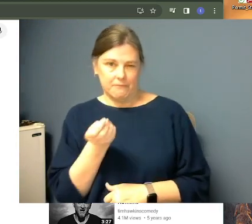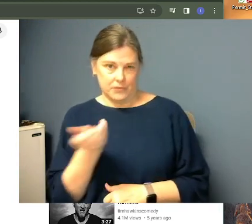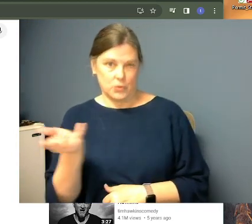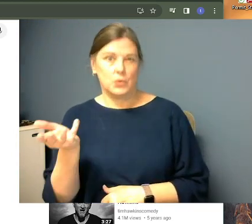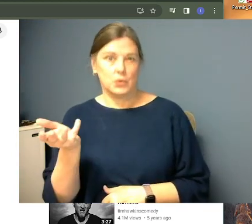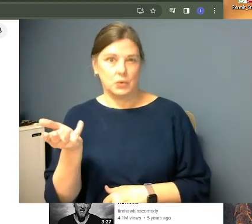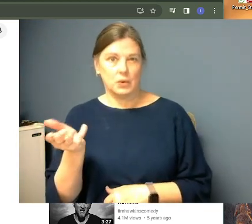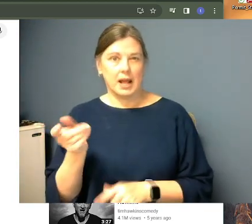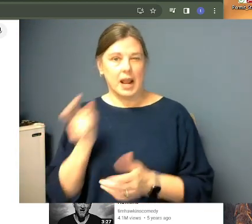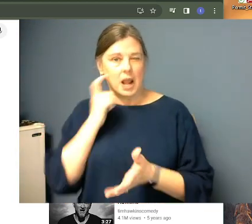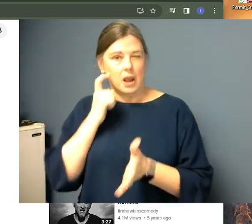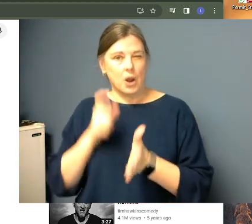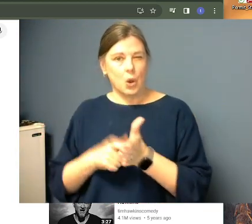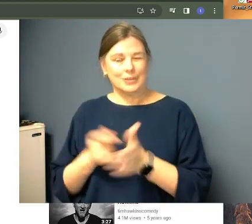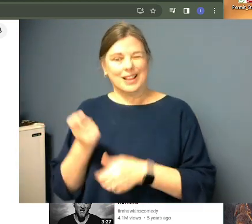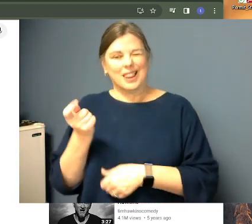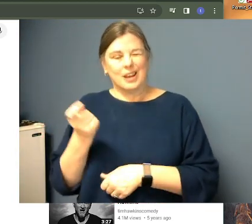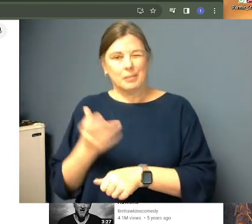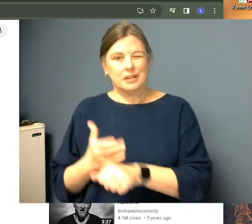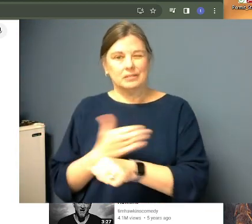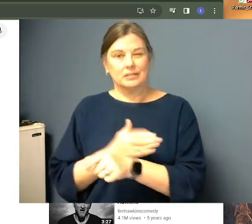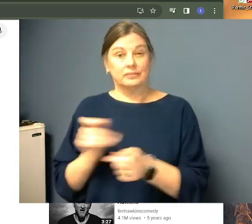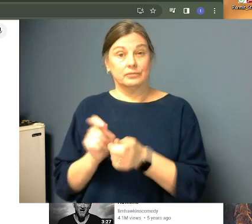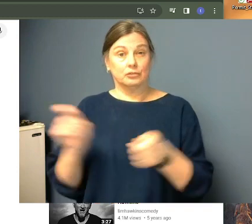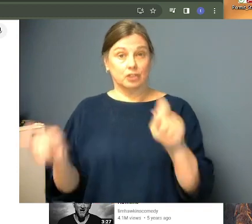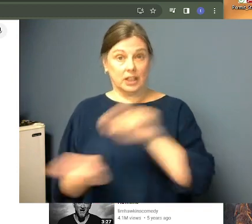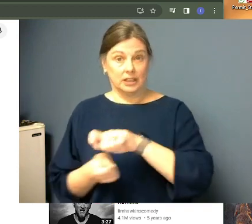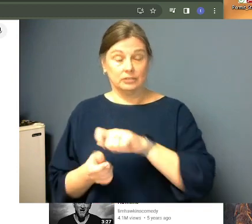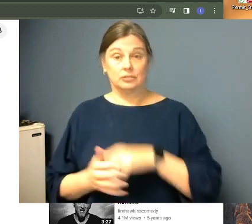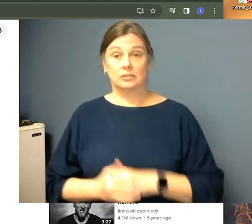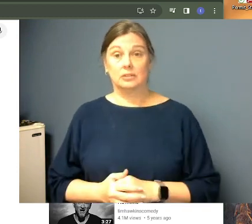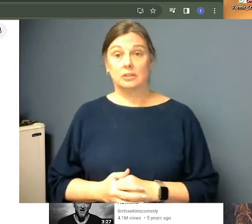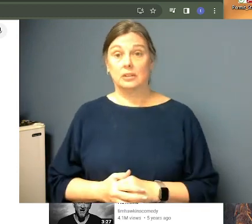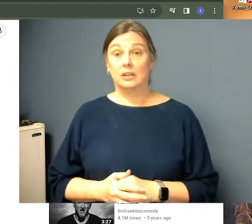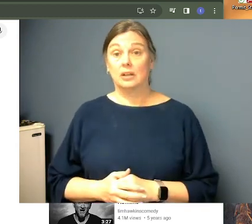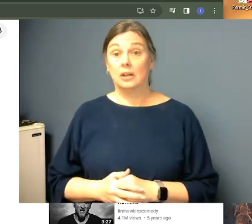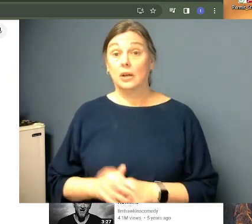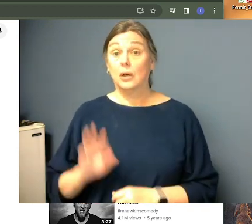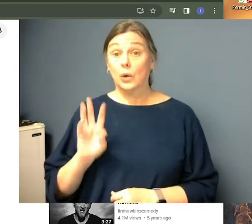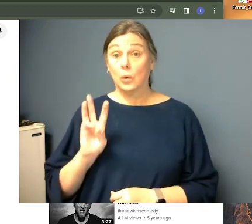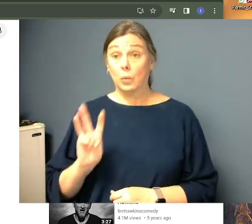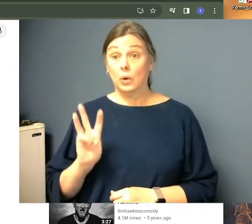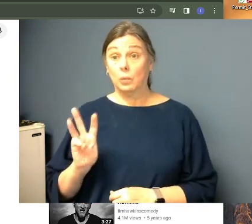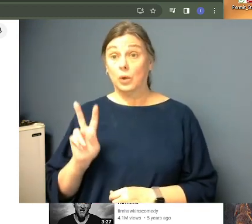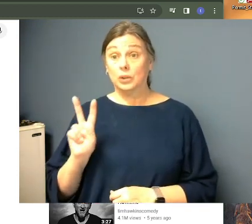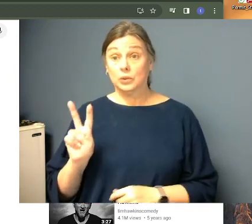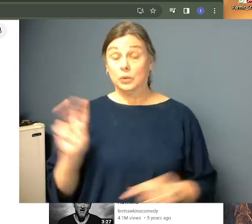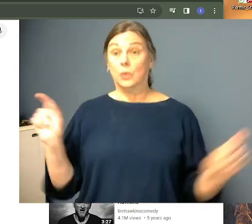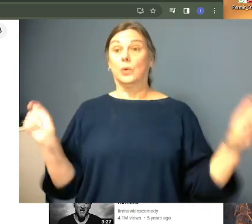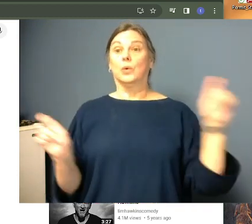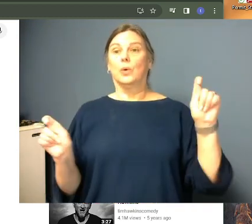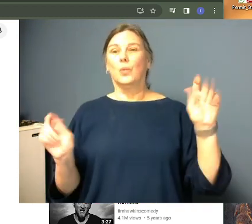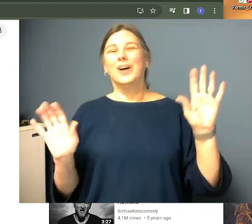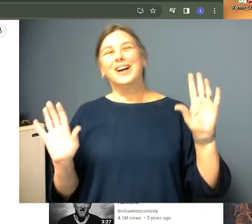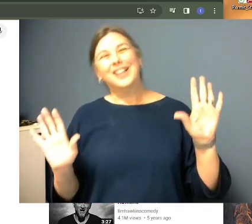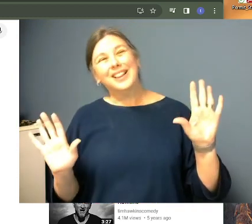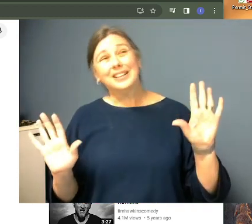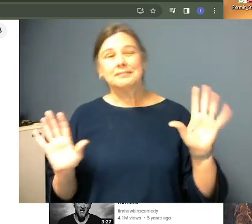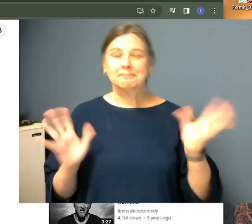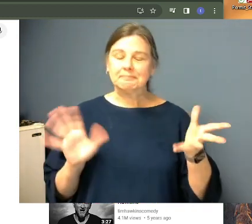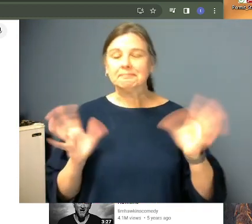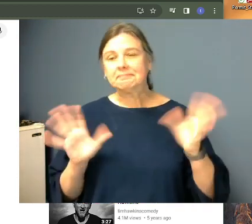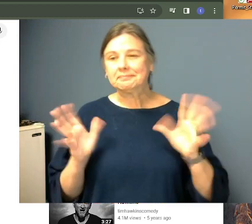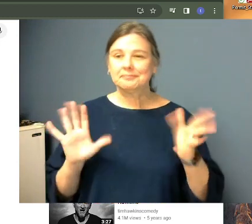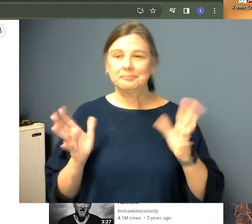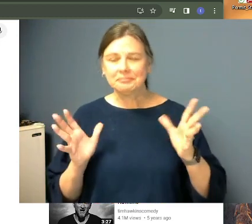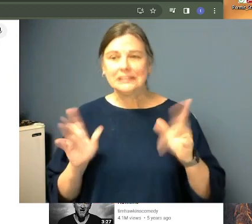and change. Now, World War Two, way different. Well, I shouldn't say way different because there's still some